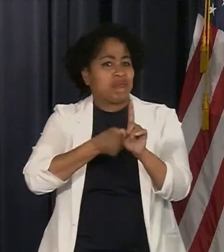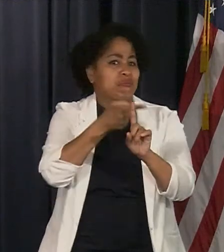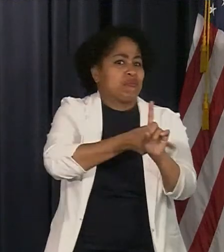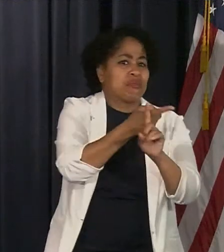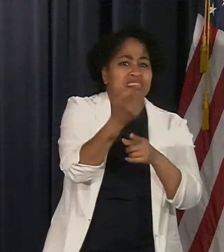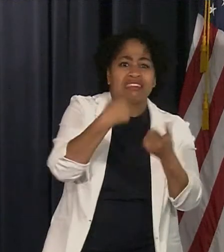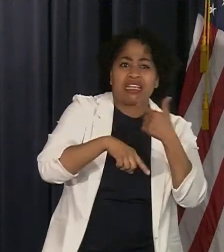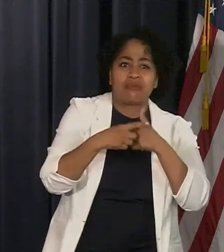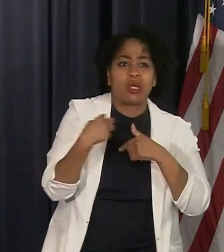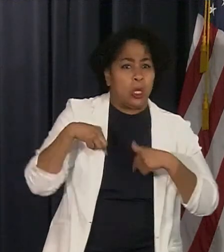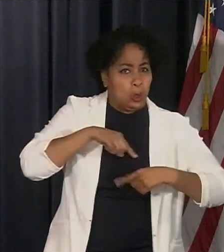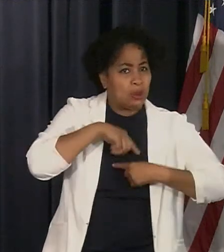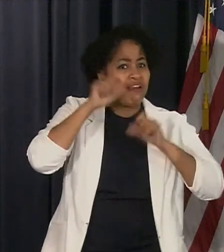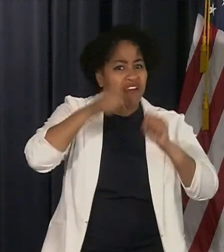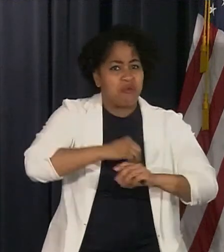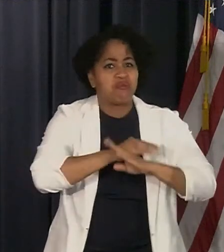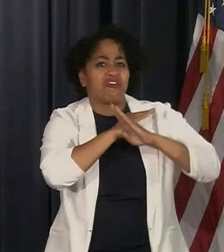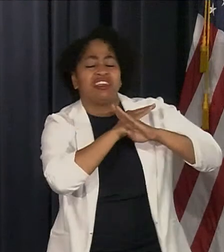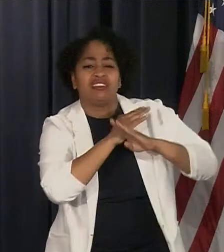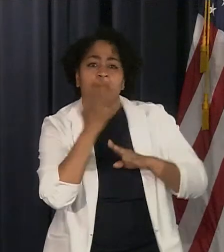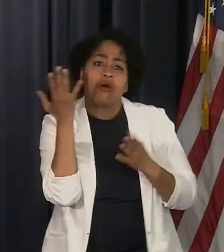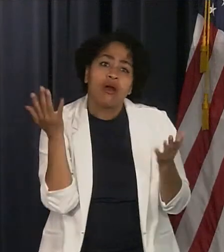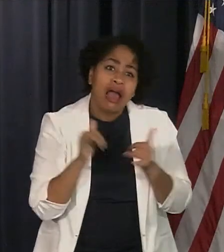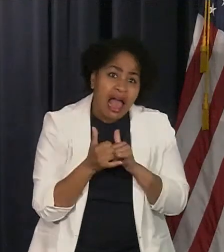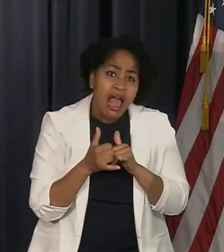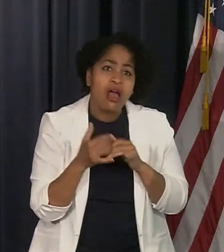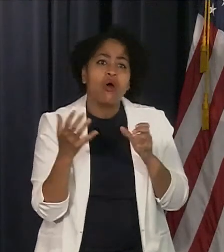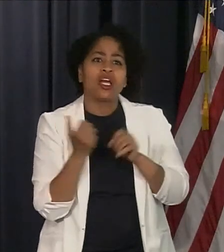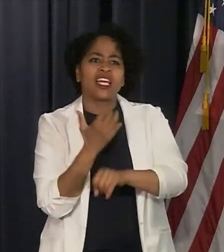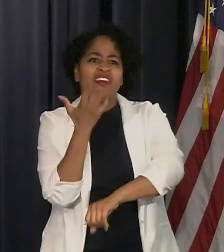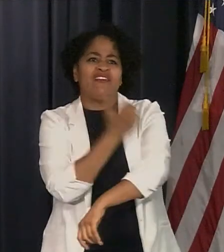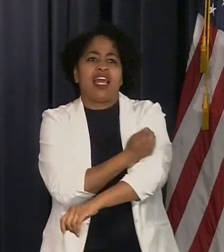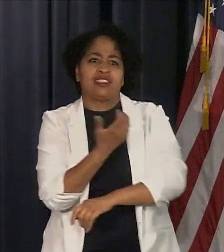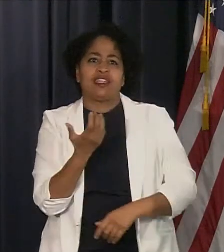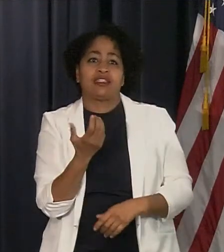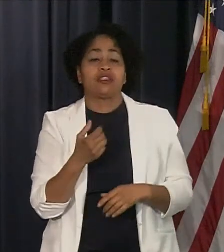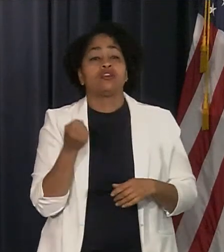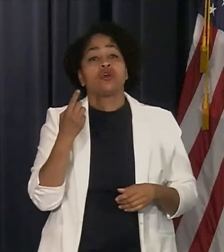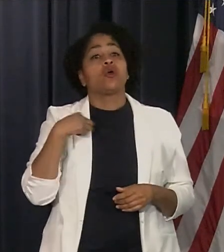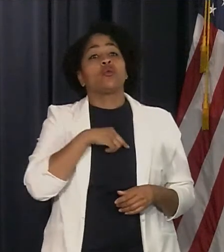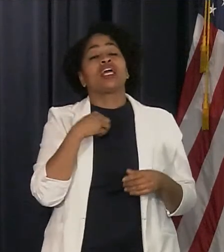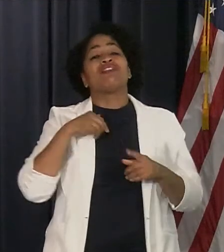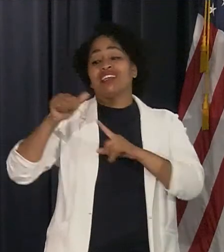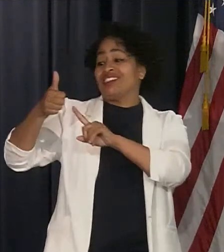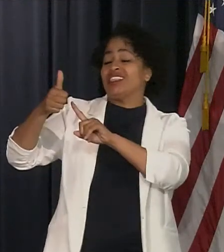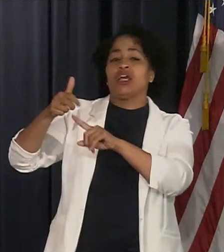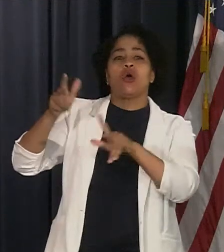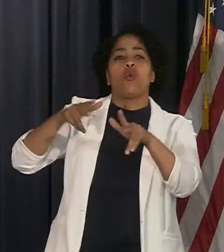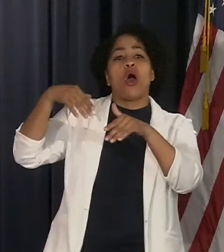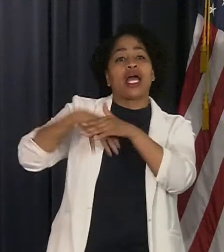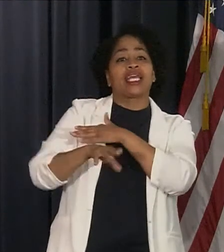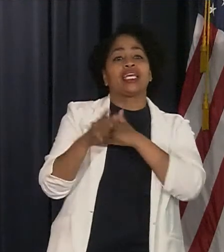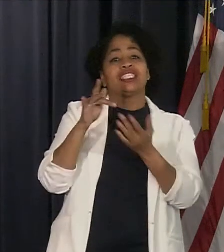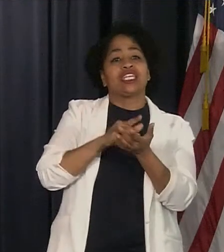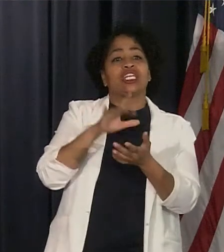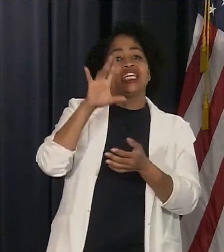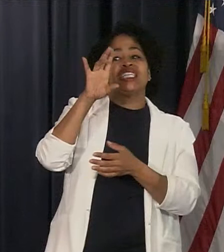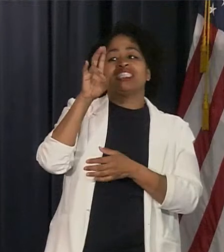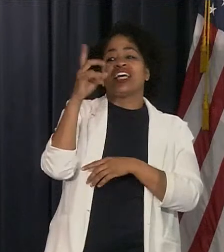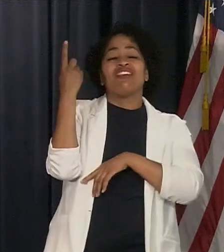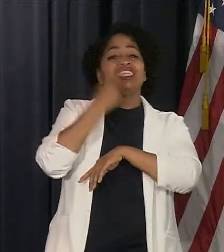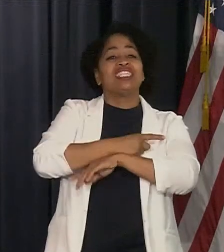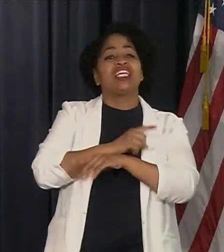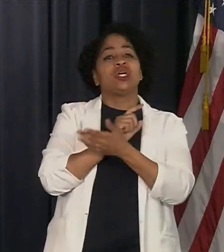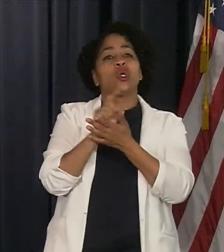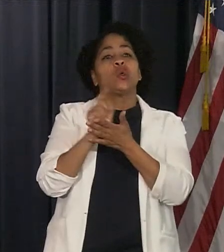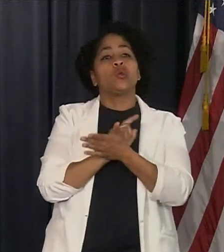is preventable by getting vaccinated. So we have 10 walk-in centers, 7 days a week